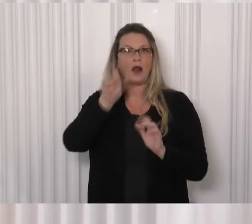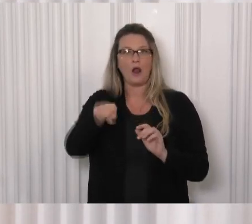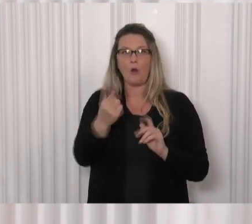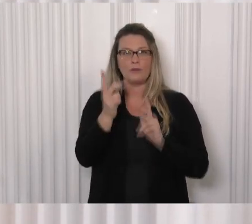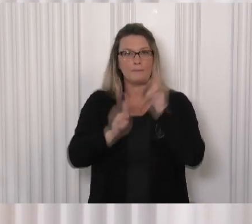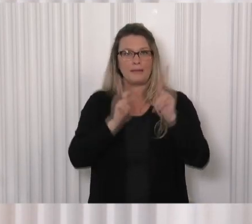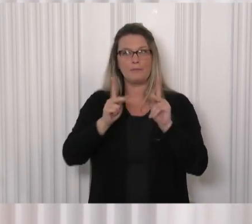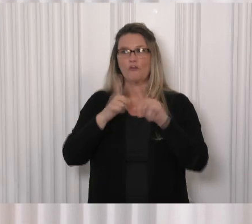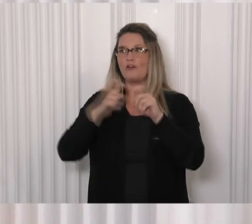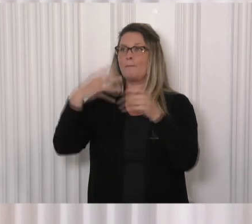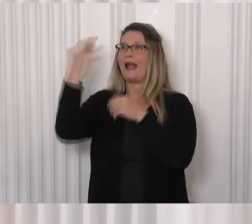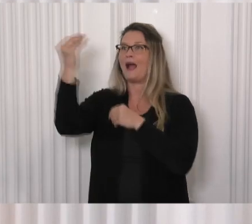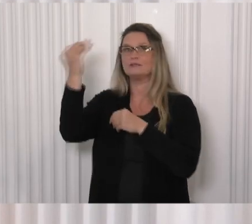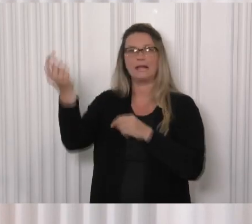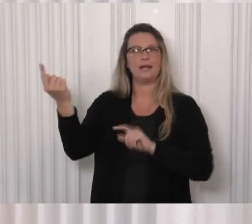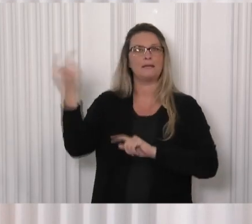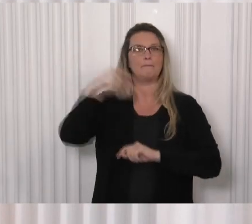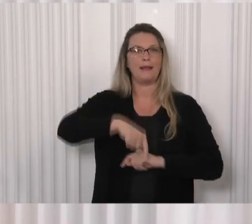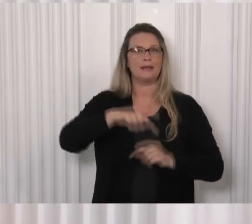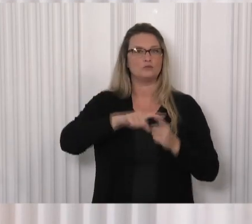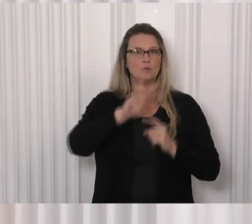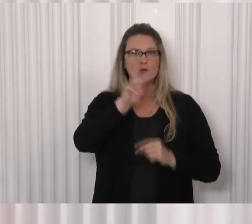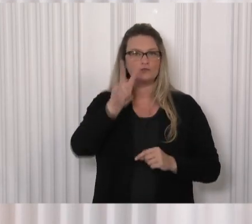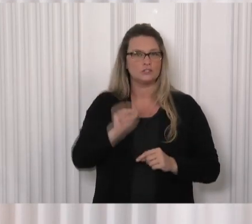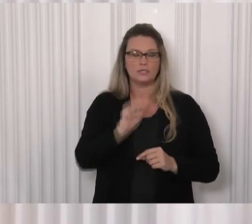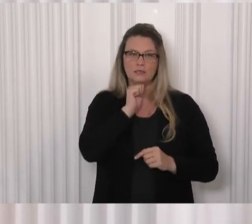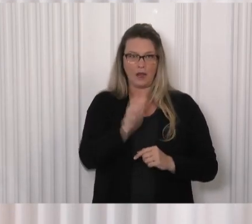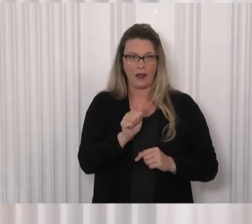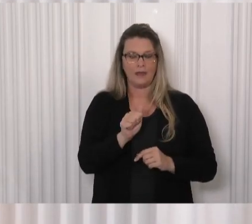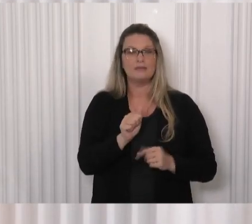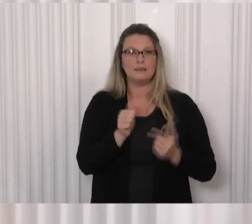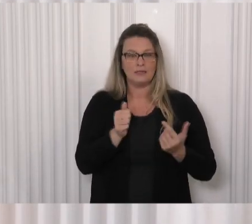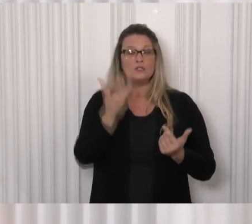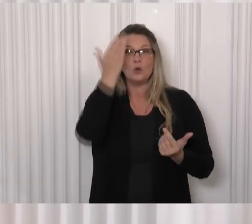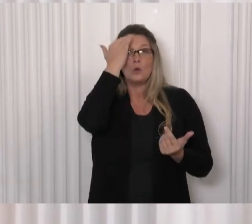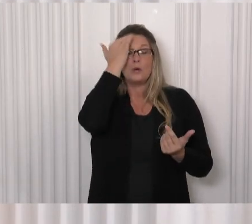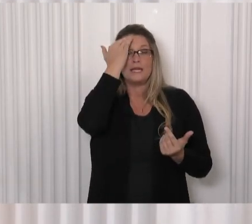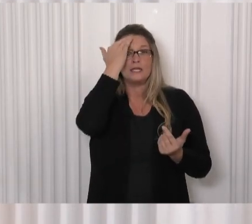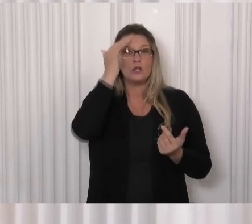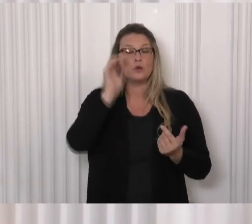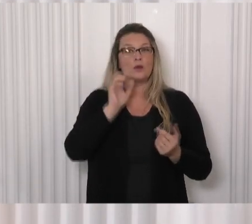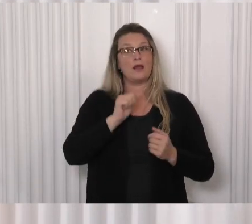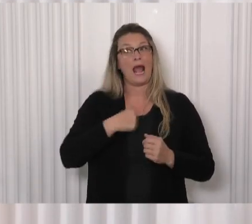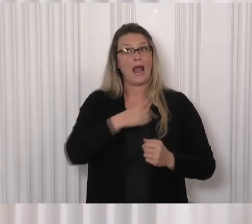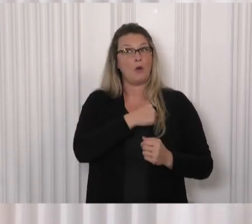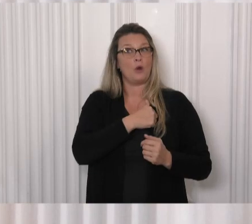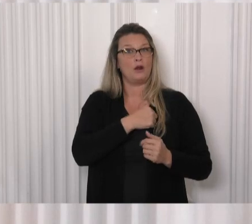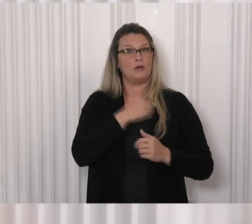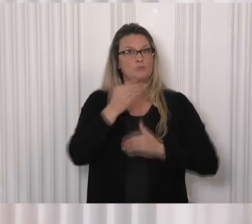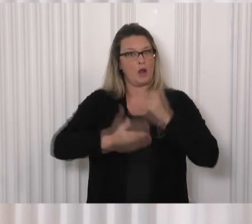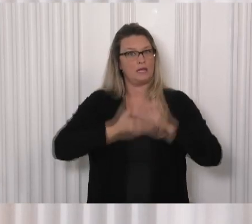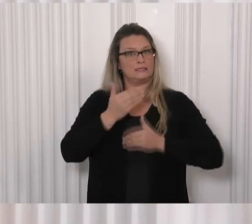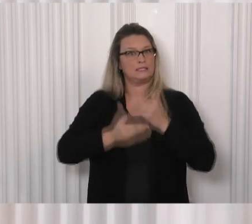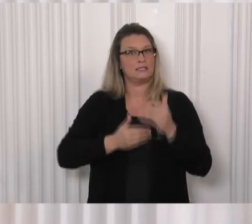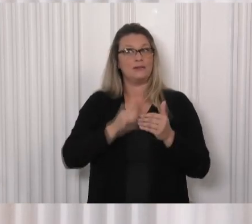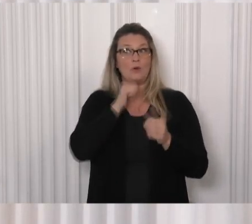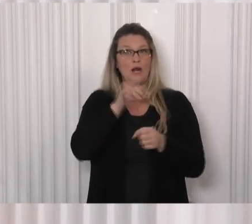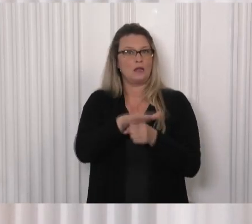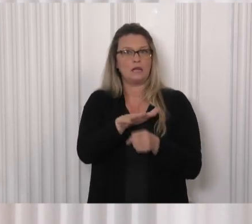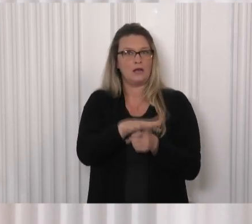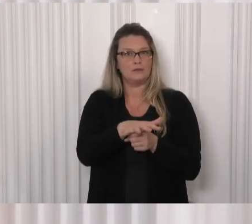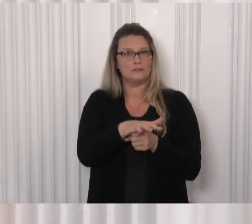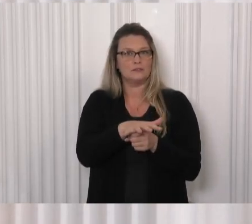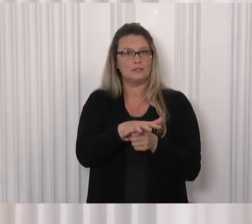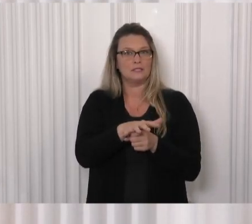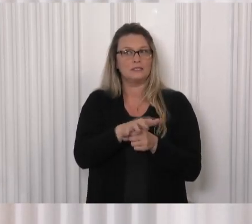outside the state. And so therefore, we knew that the preventive measures that we were taking was not sufficient